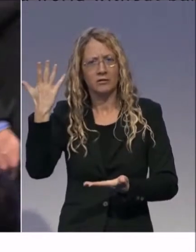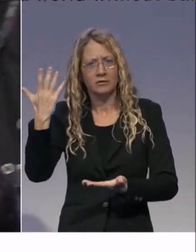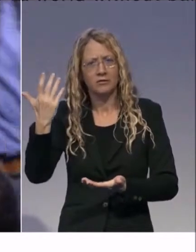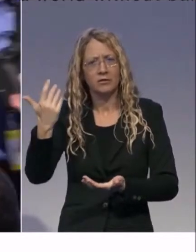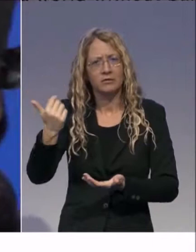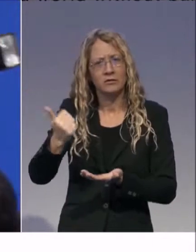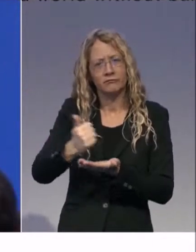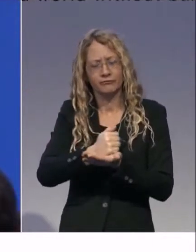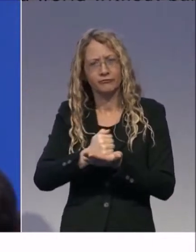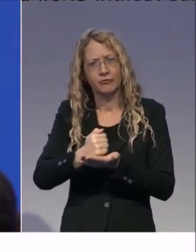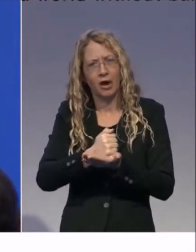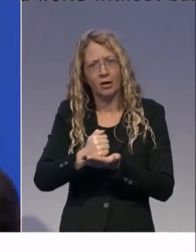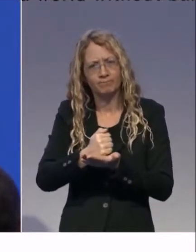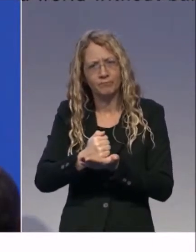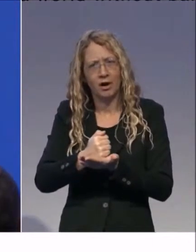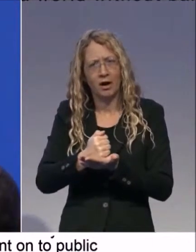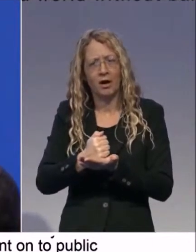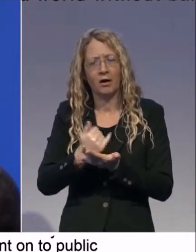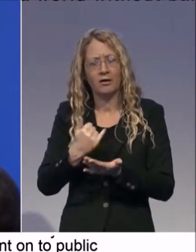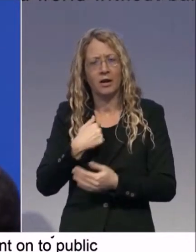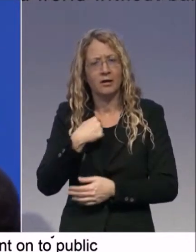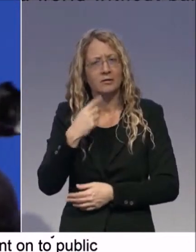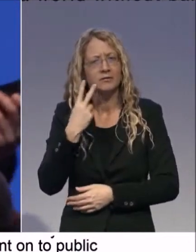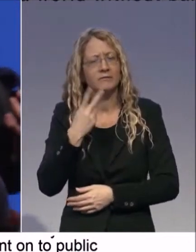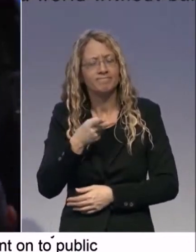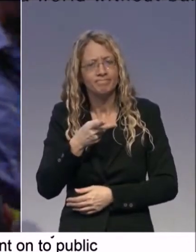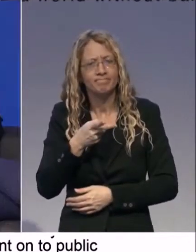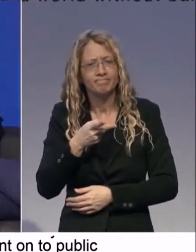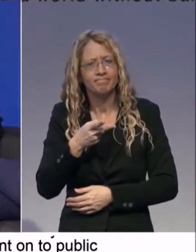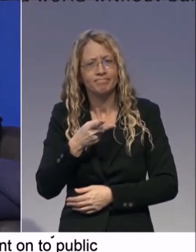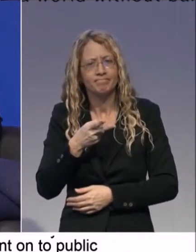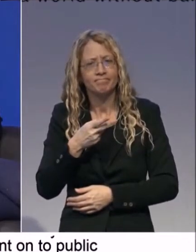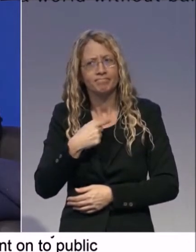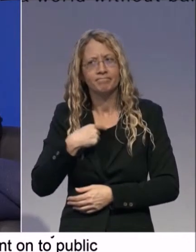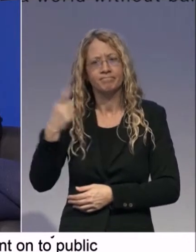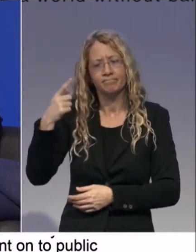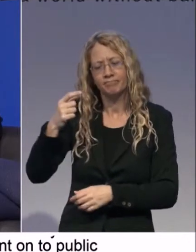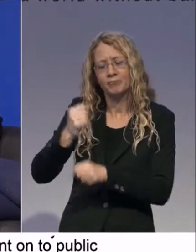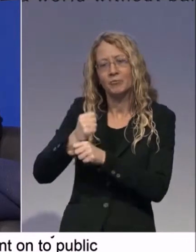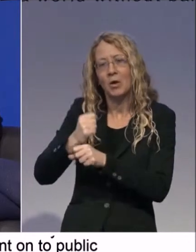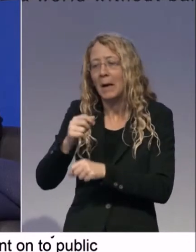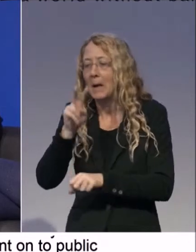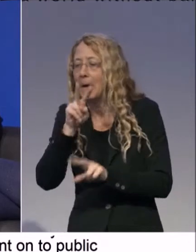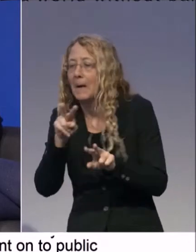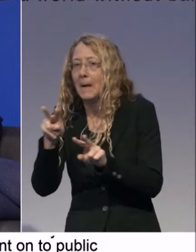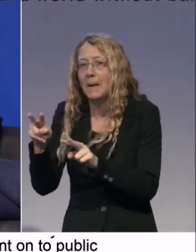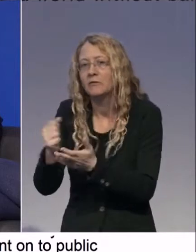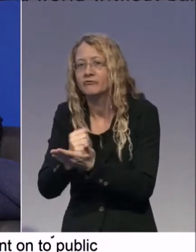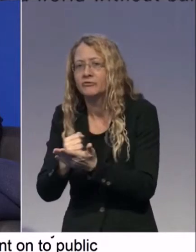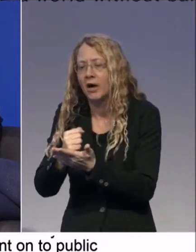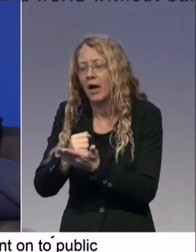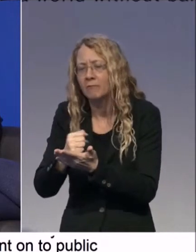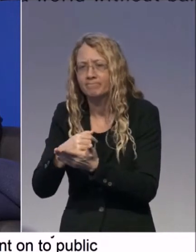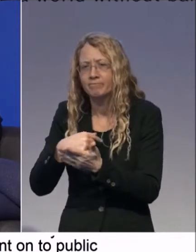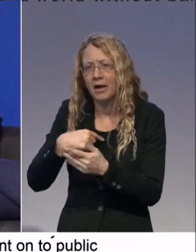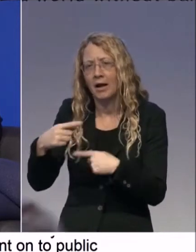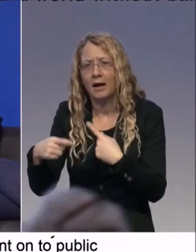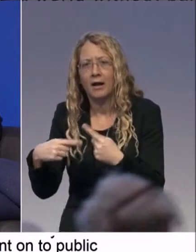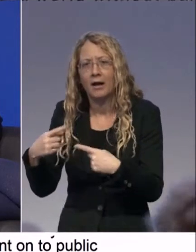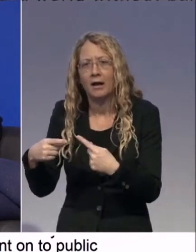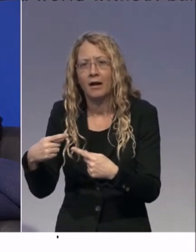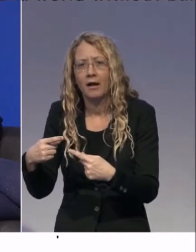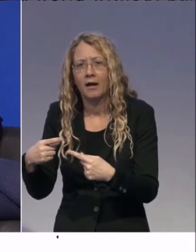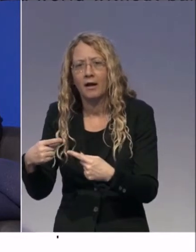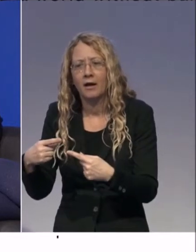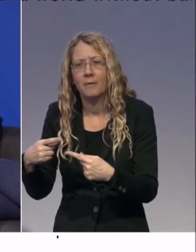was interning somewhere, whereby I discovered that they were not including women and girls with